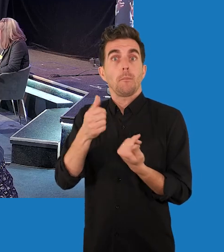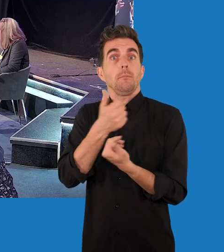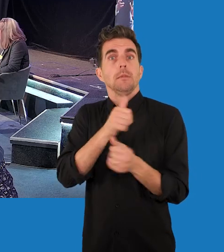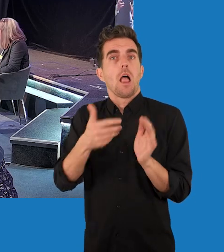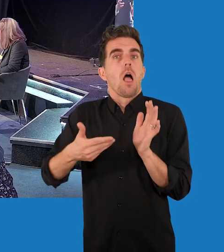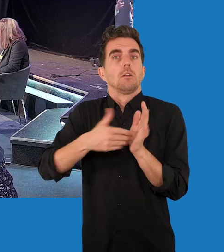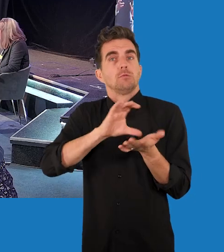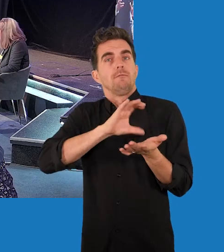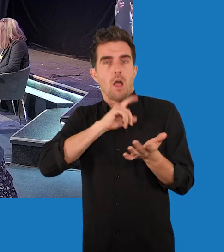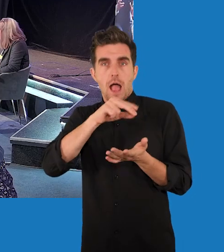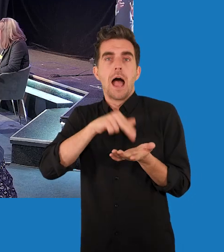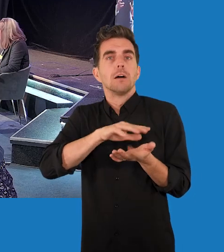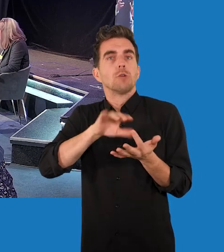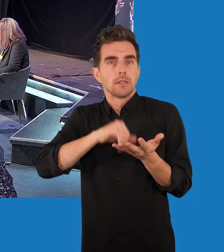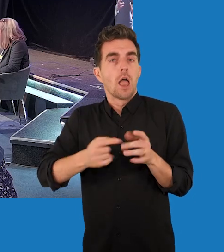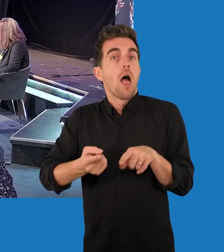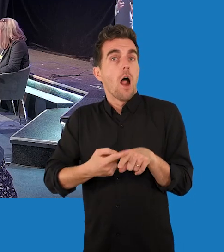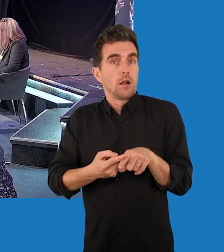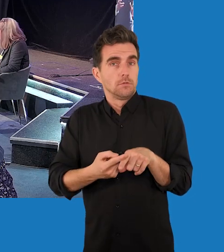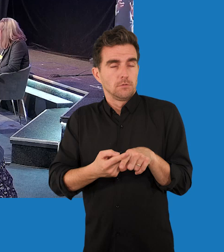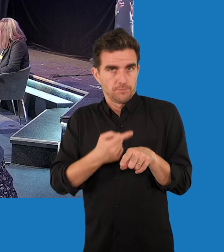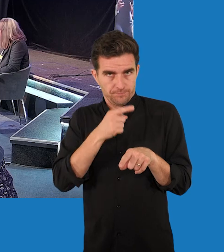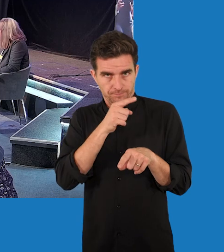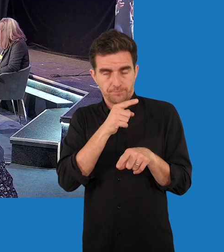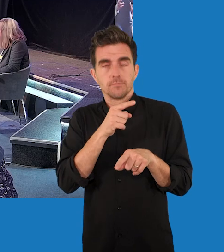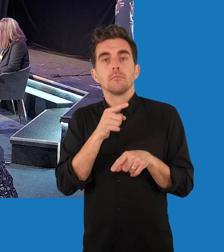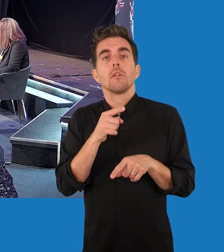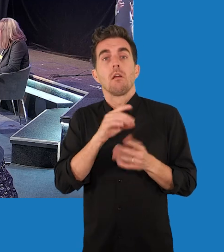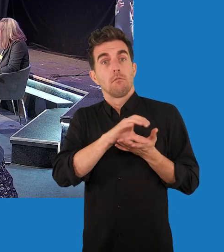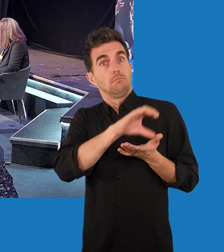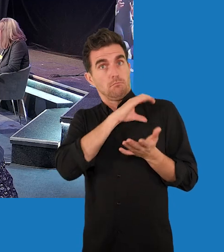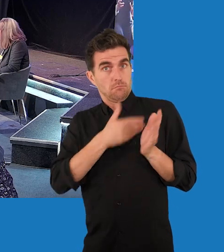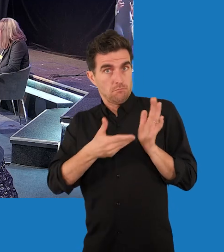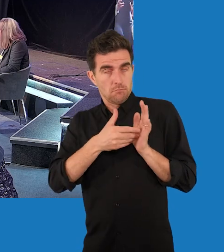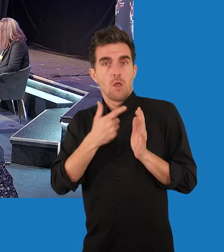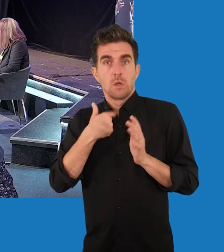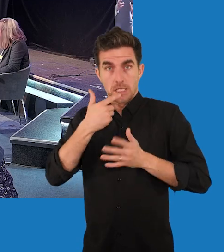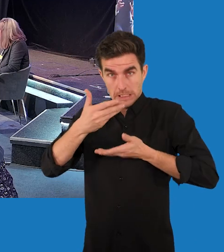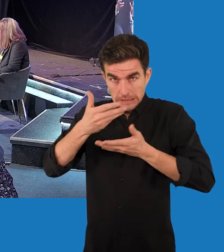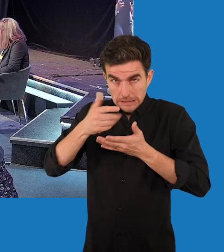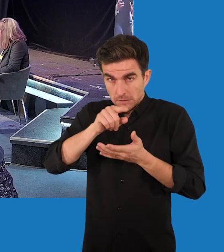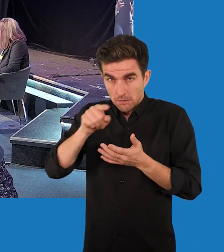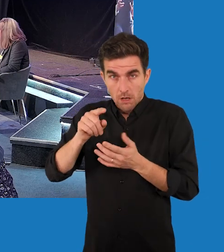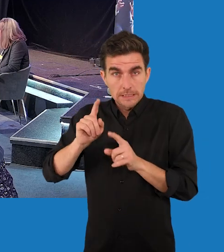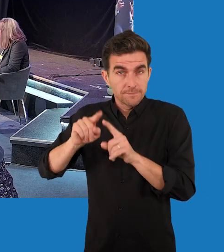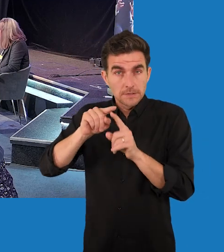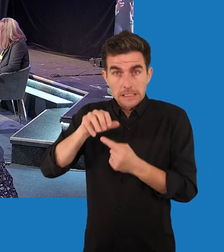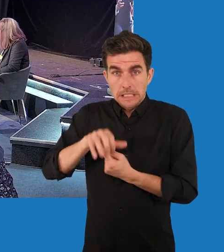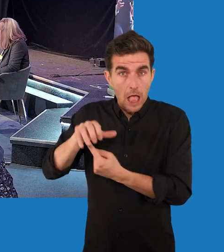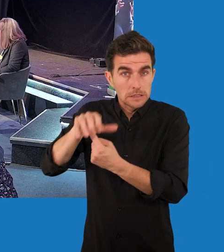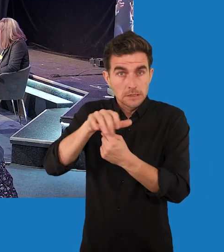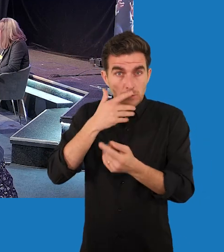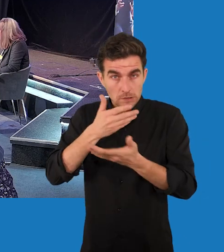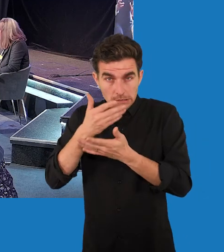on the breast screening. We have secured some additional funding from NHS England, and we are in